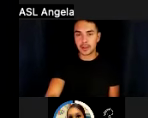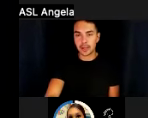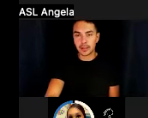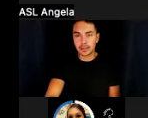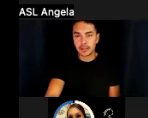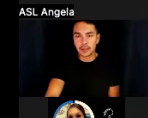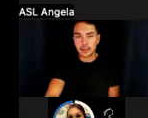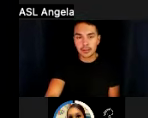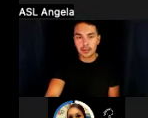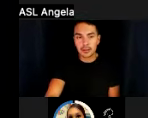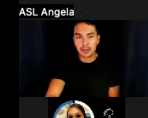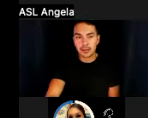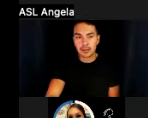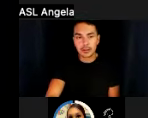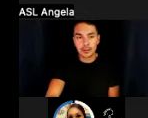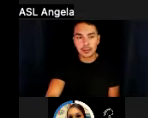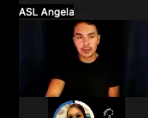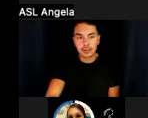Whisper campaigns.